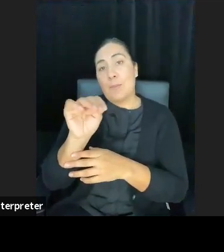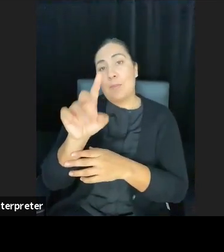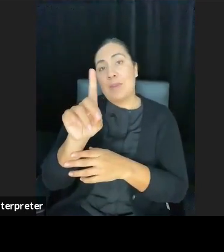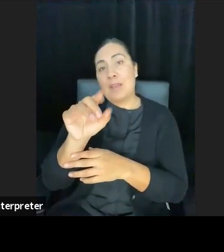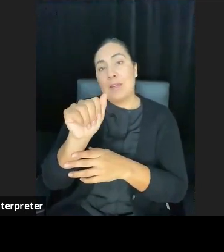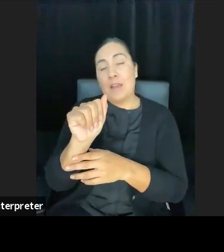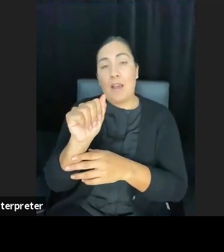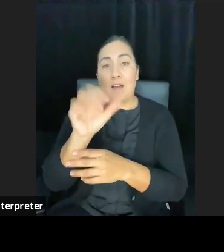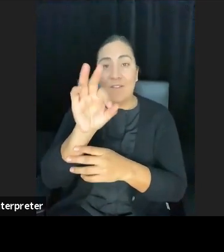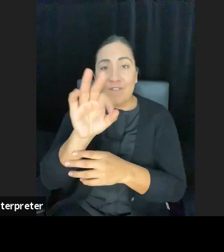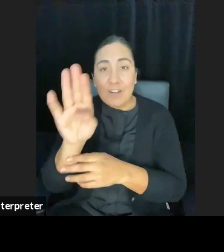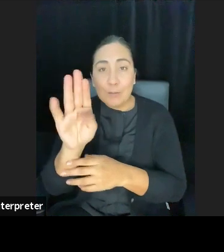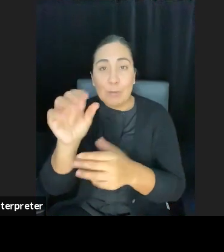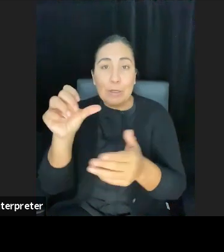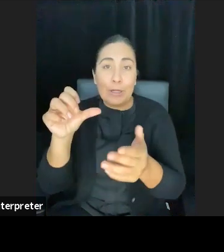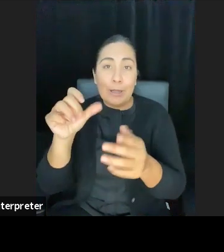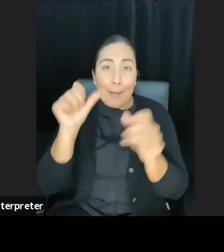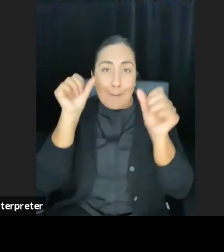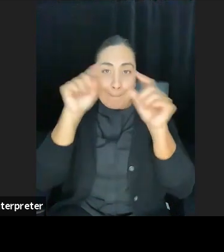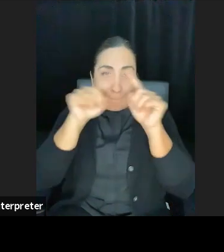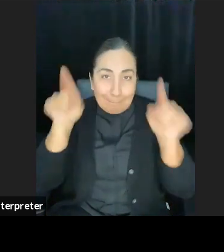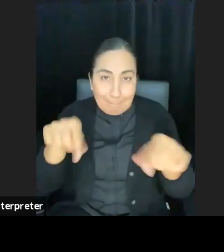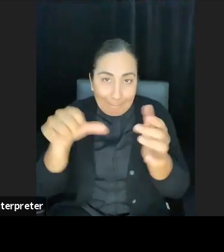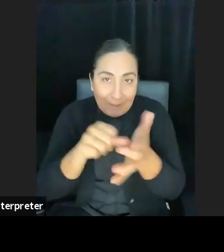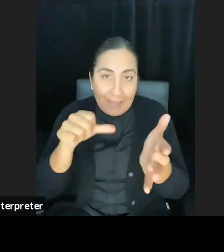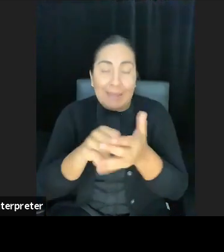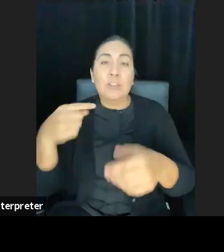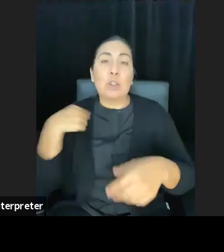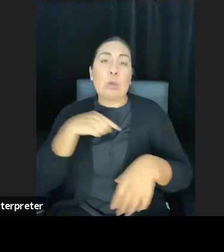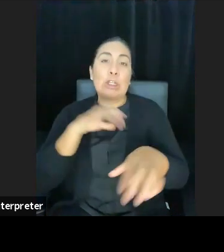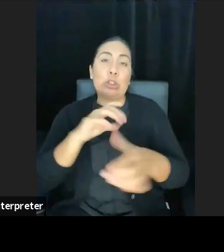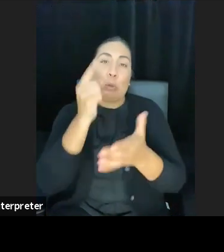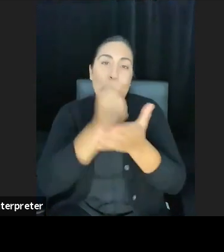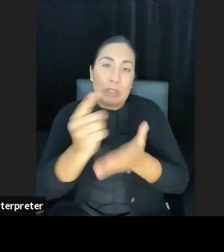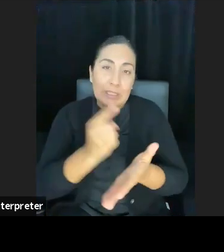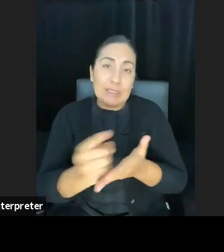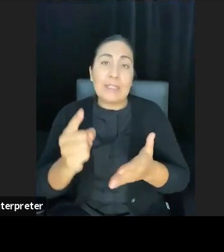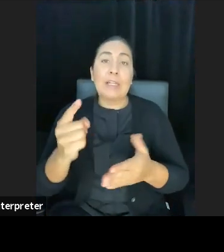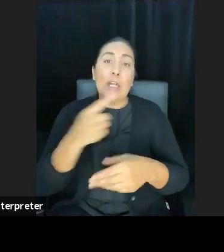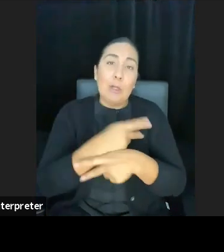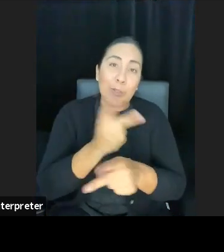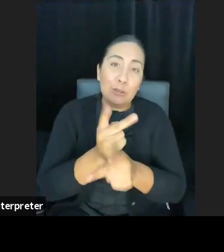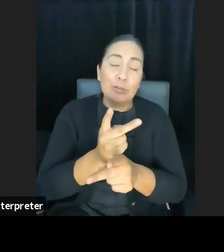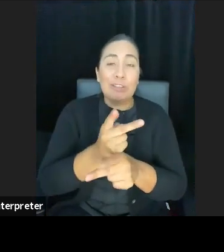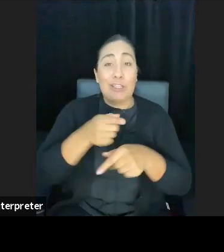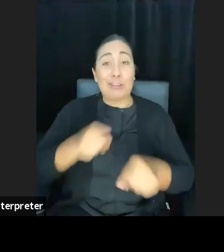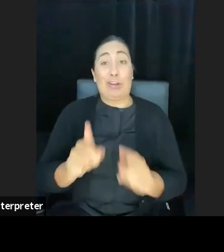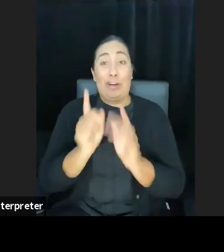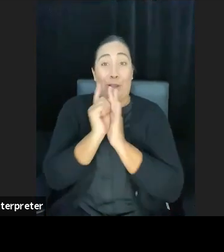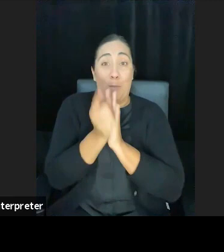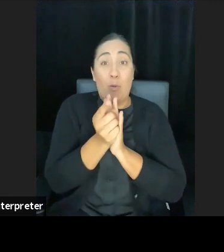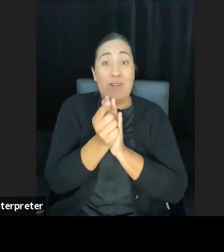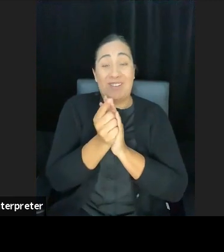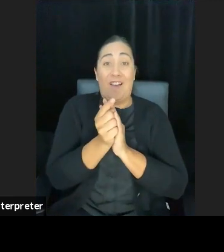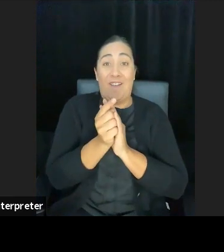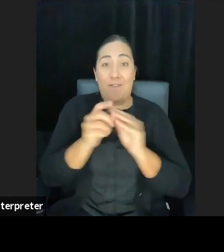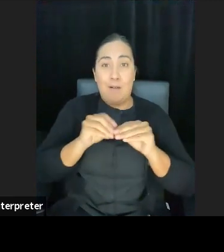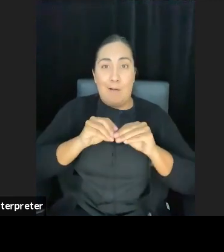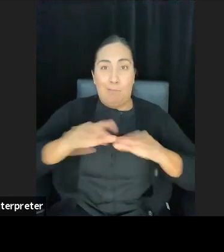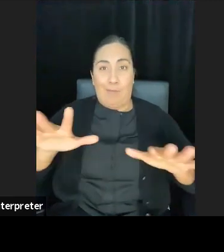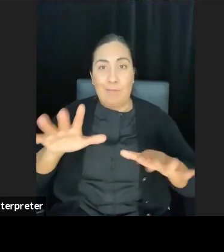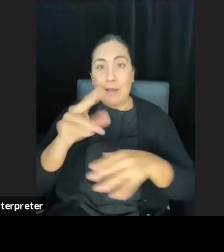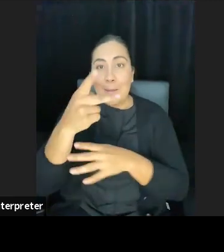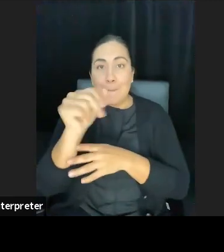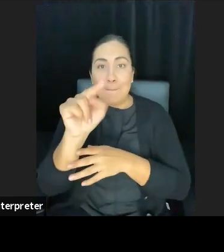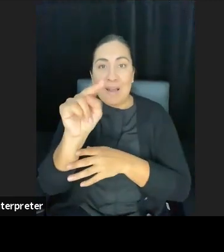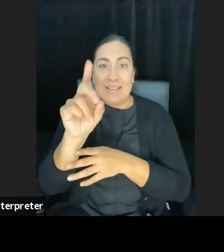been doing weekly digital and transmedia producing in an age of pandemic peer exchange sessions online. So when